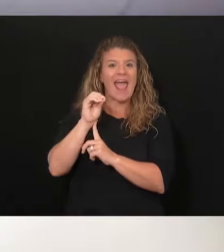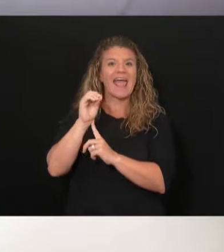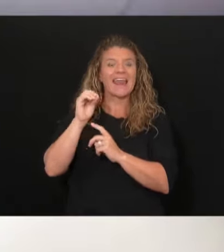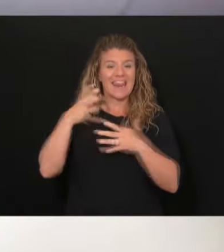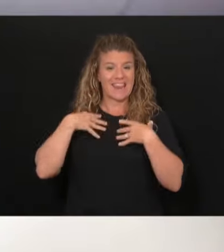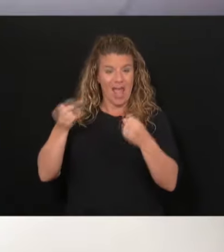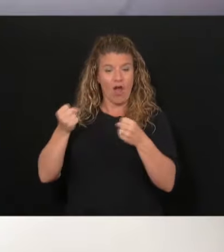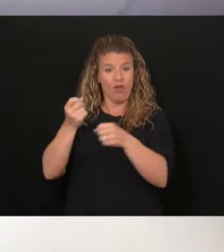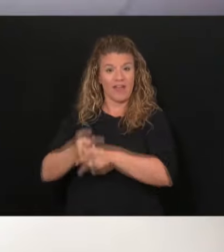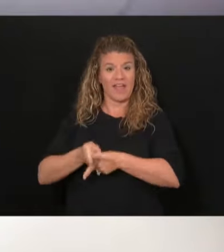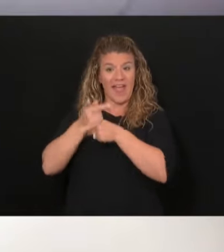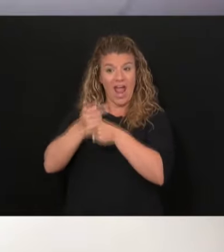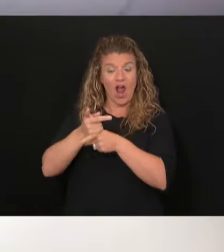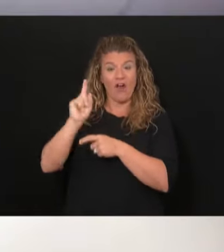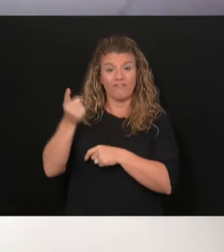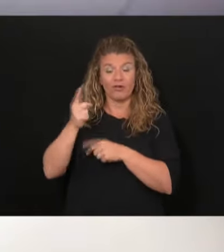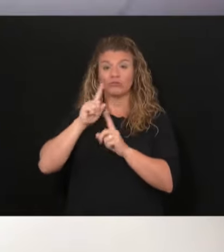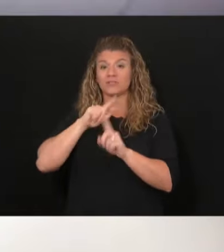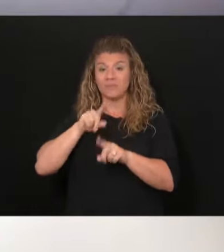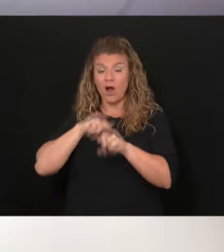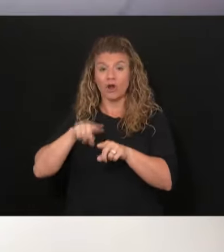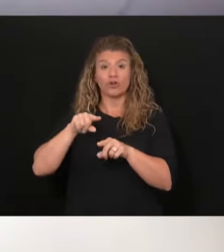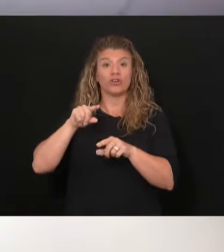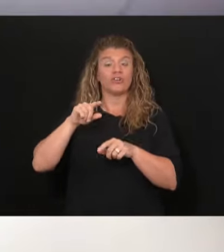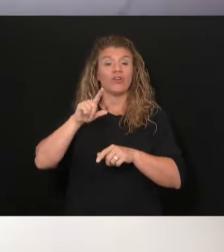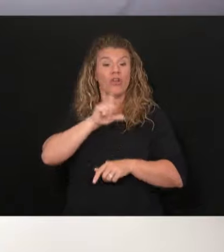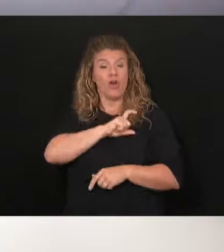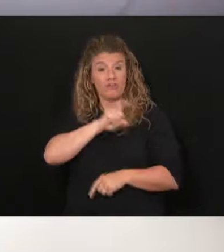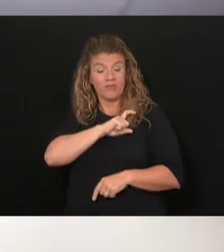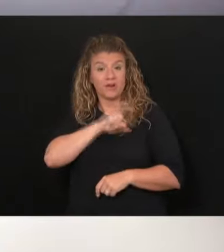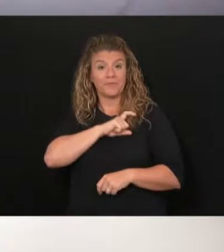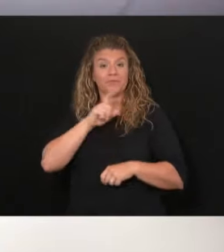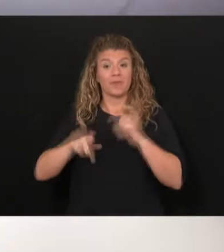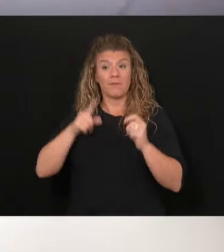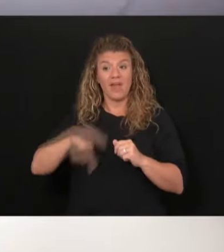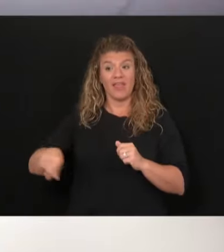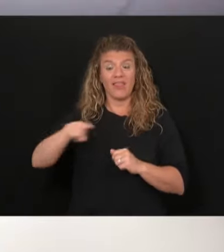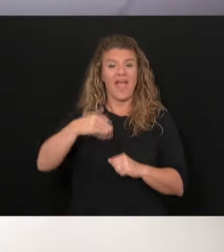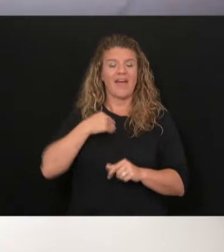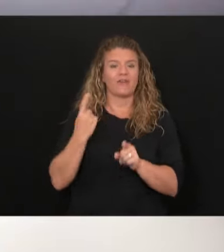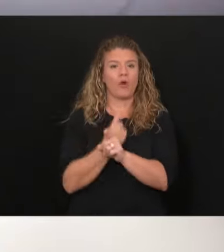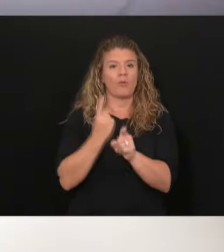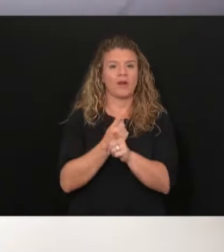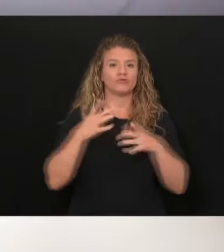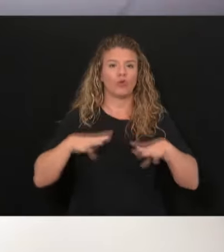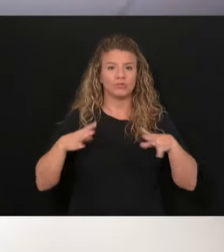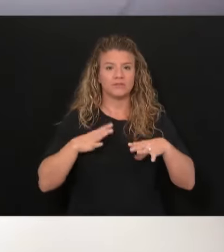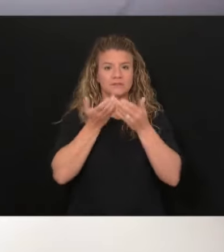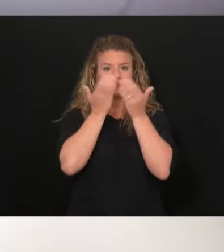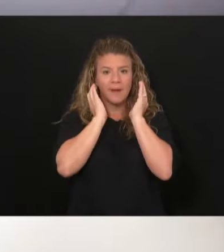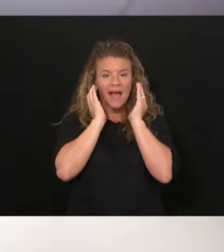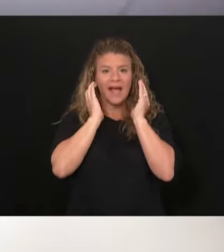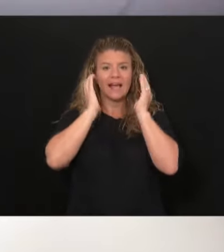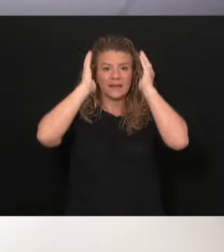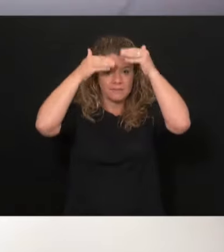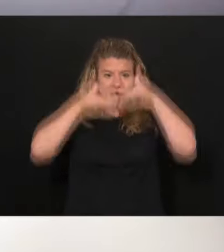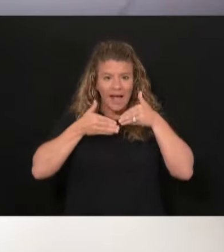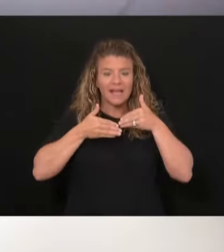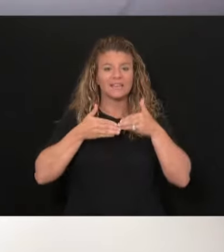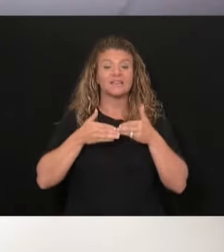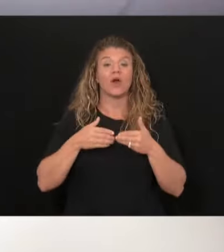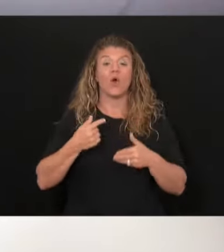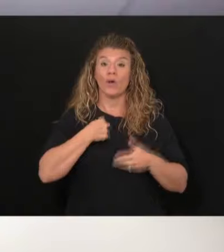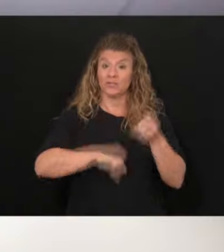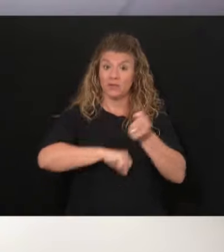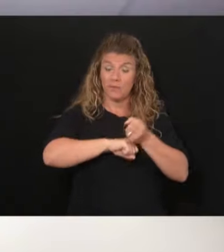healthcare providers, our first responders, and law enforcement personnel have the appropriate PPE, supporting the Department of Education